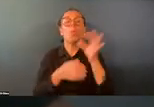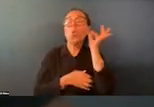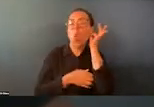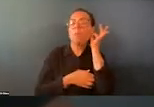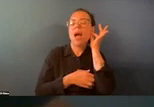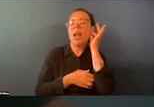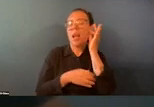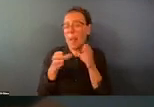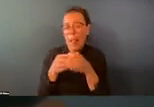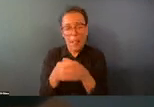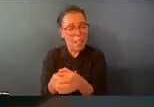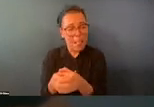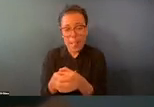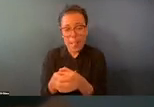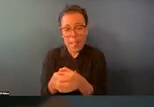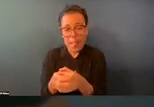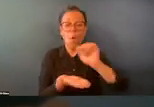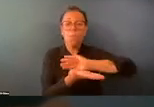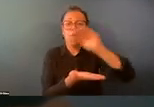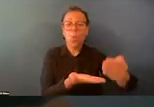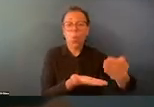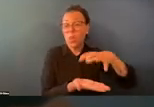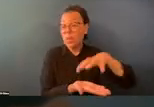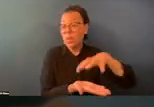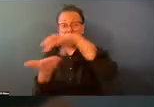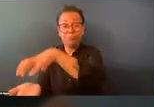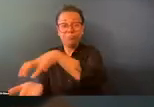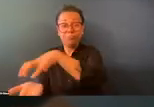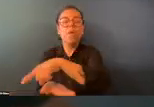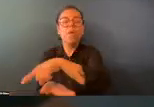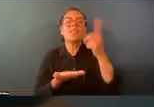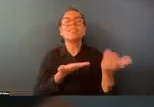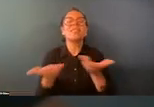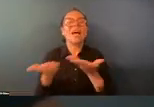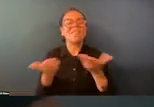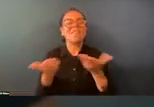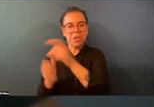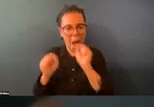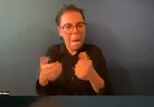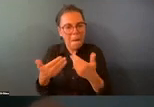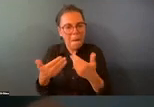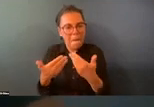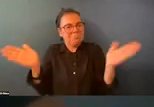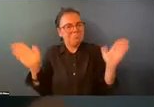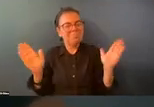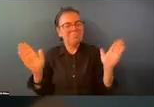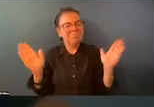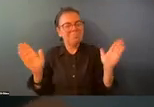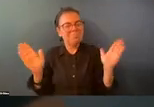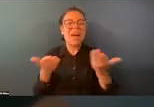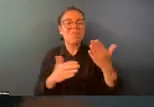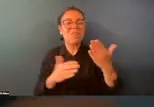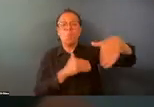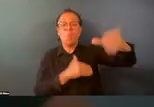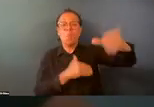women's rights organizations, helps to promote rights-based approaches to health advocacy and services, improving women's health